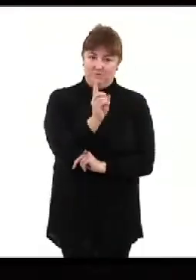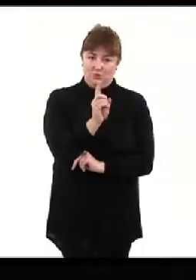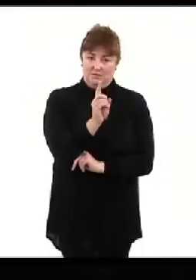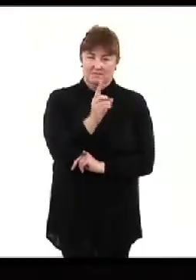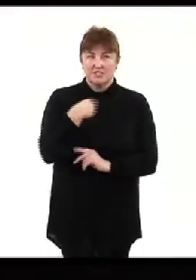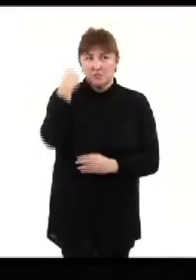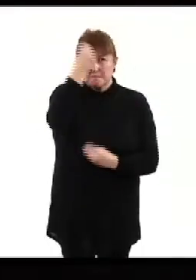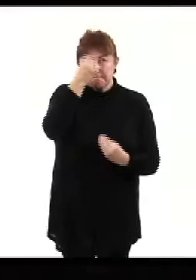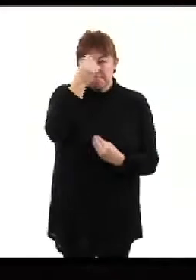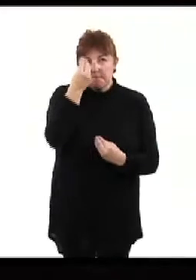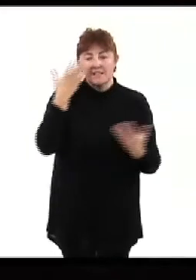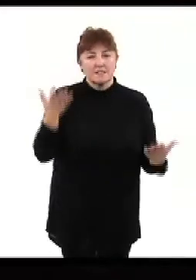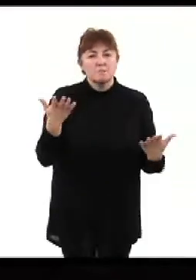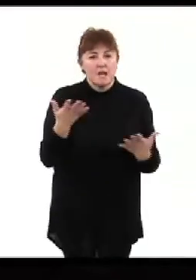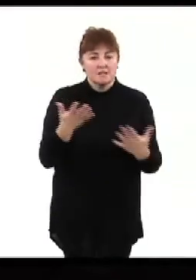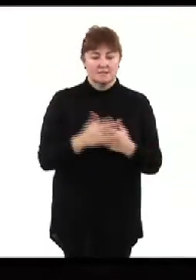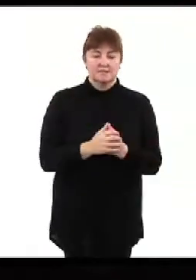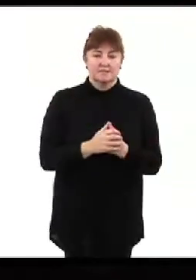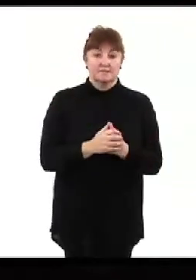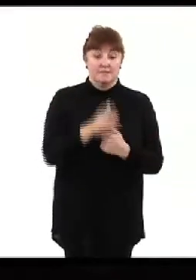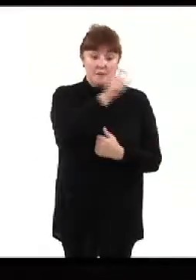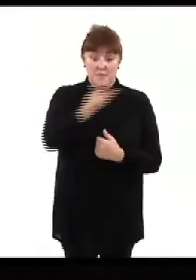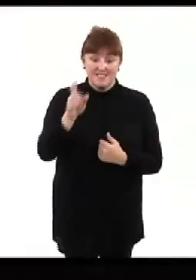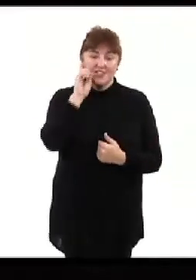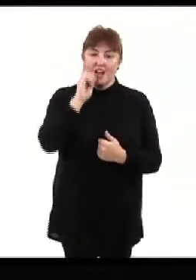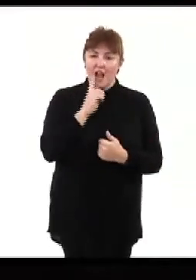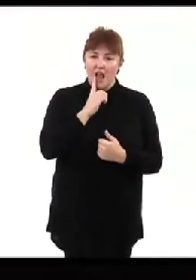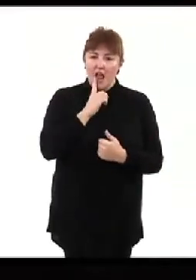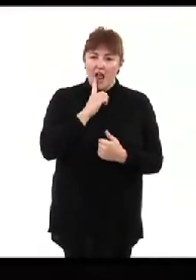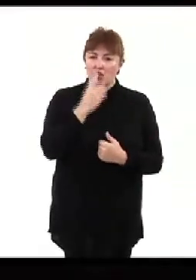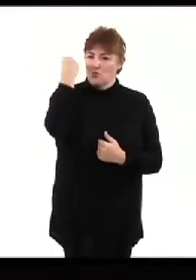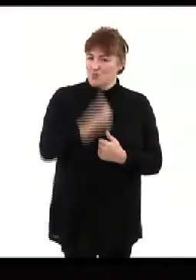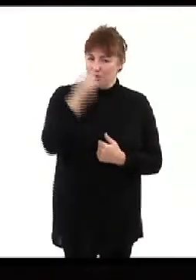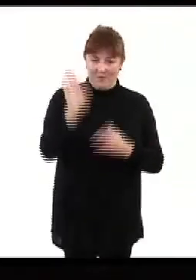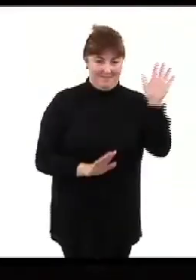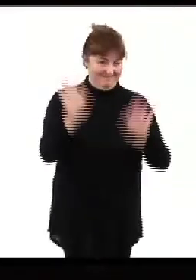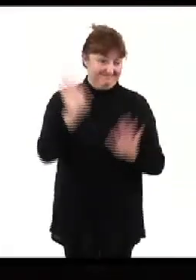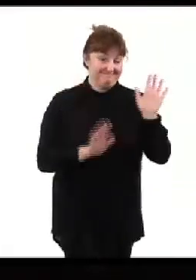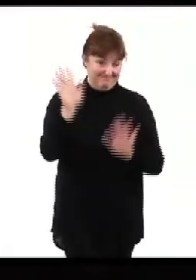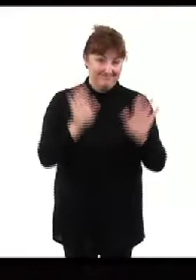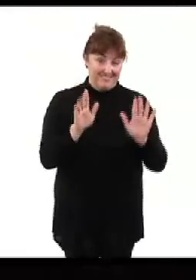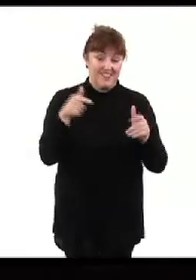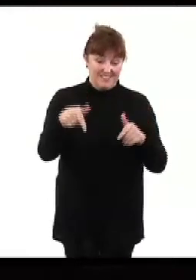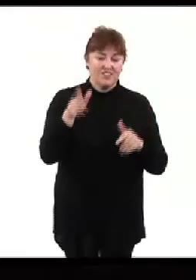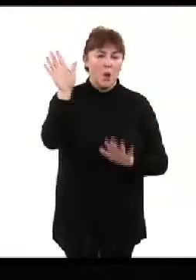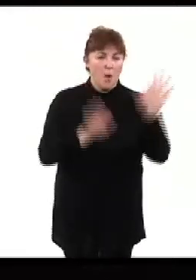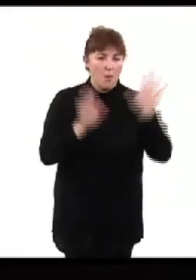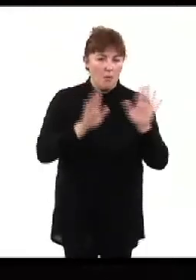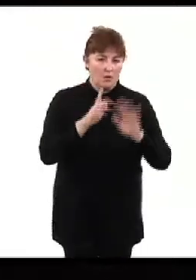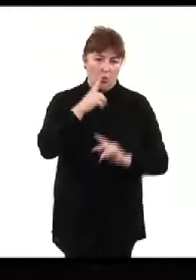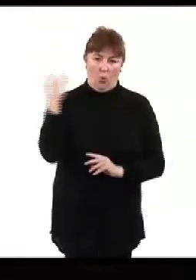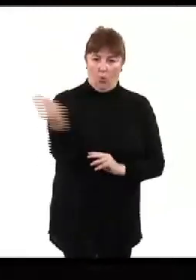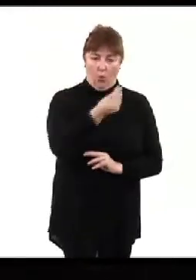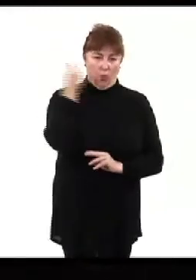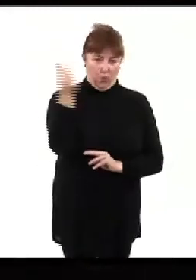on here is our deaf individuals are very good pantomimers. They have very rich pantomimes, and they're not